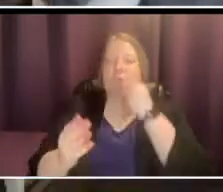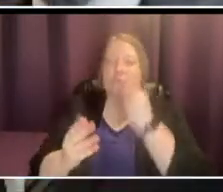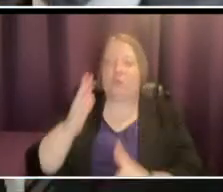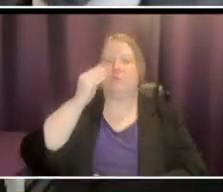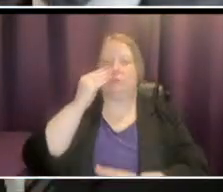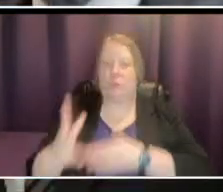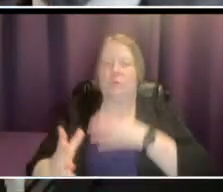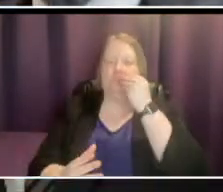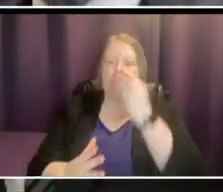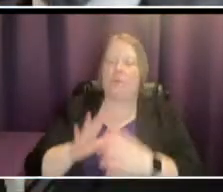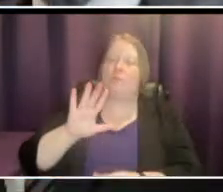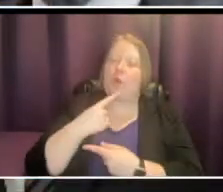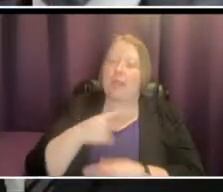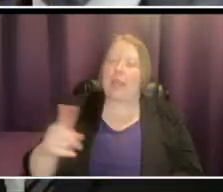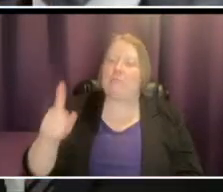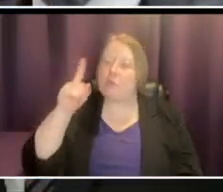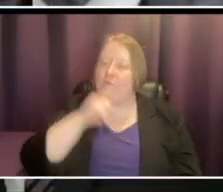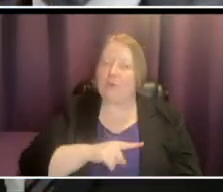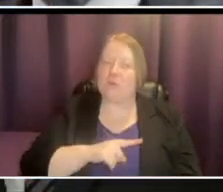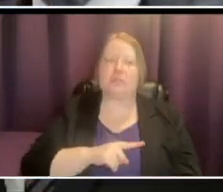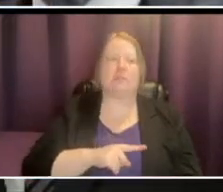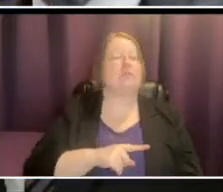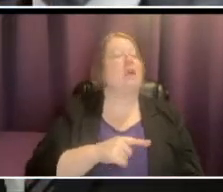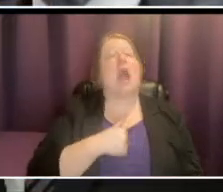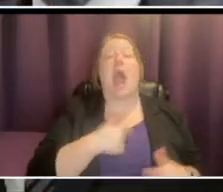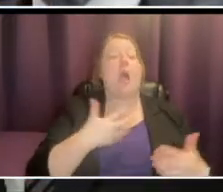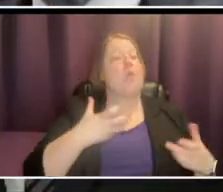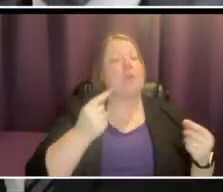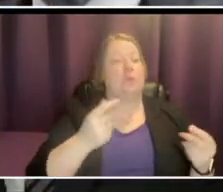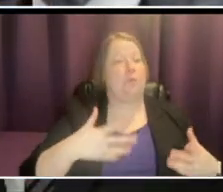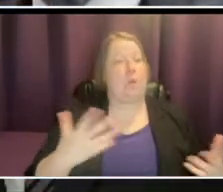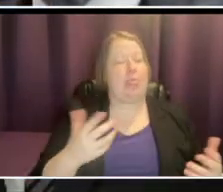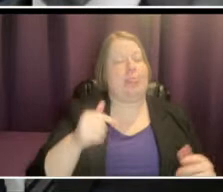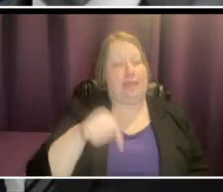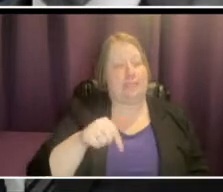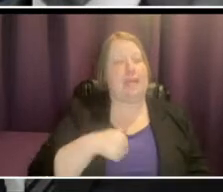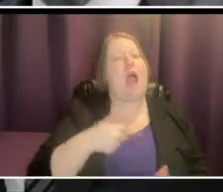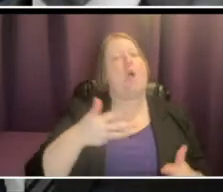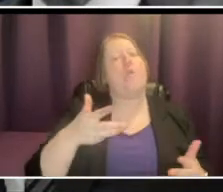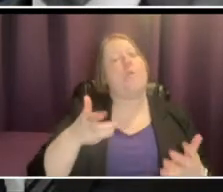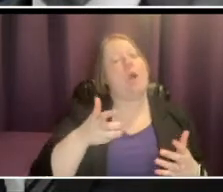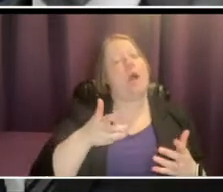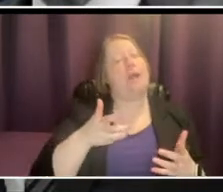So, look, all I want to do is this. I just want to find